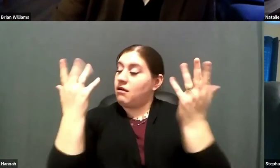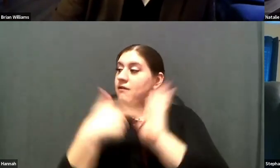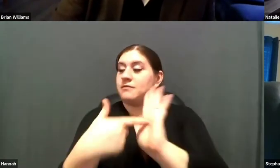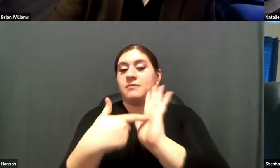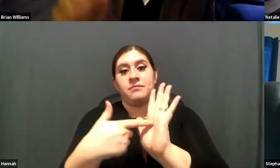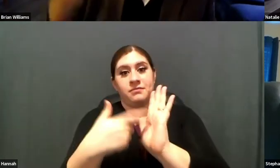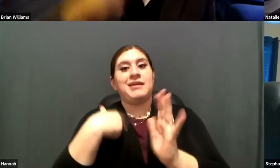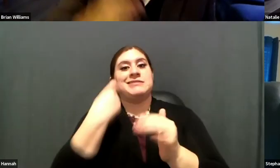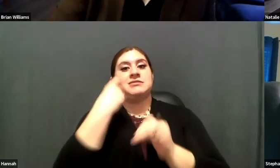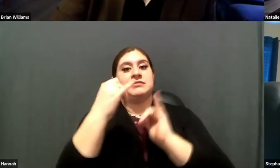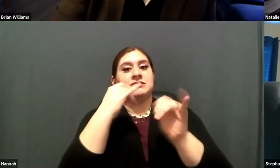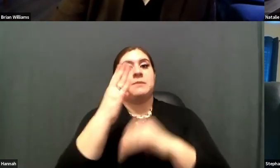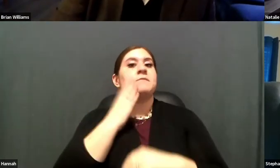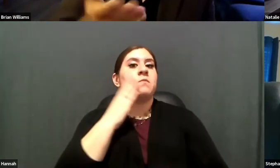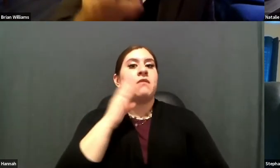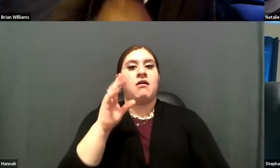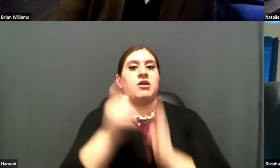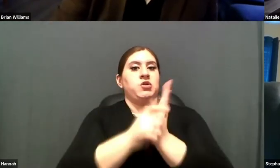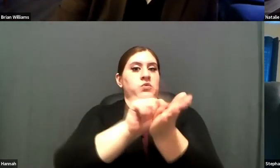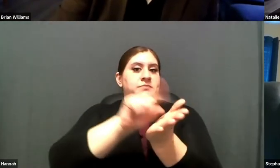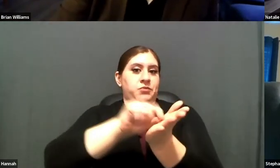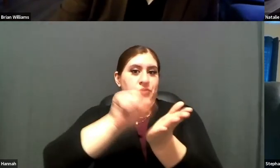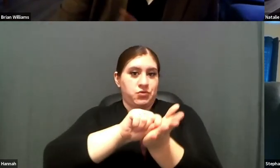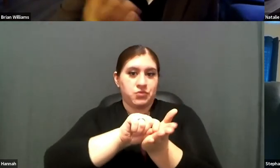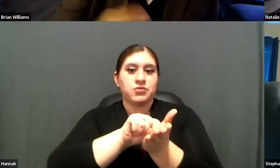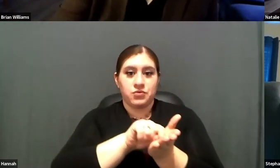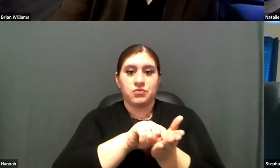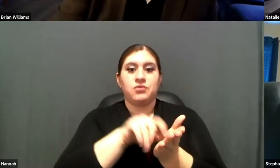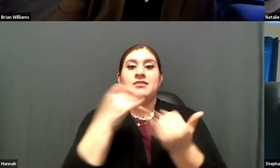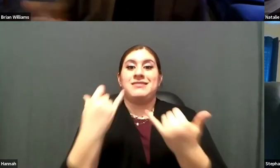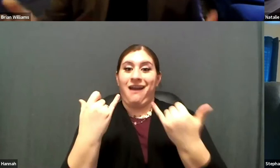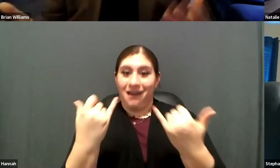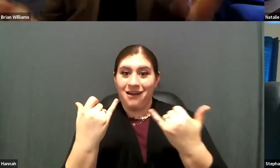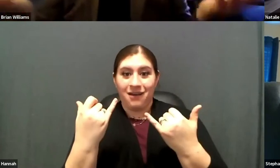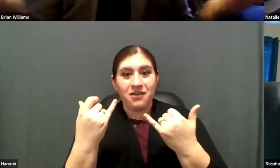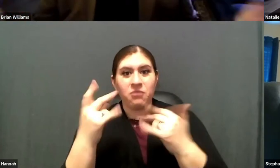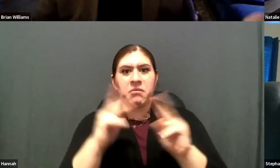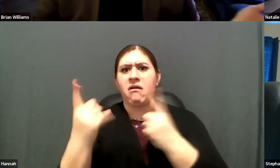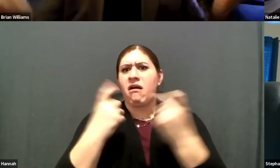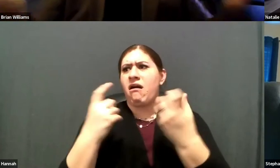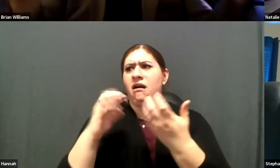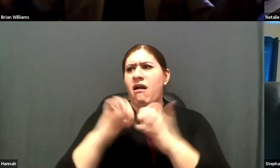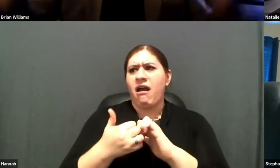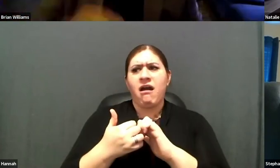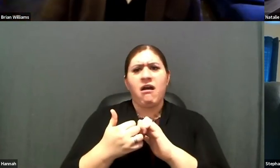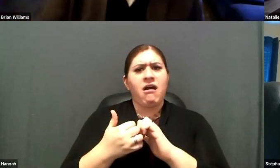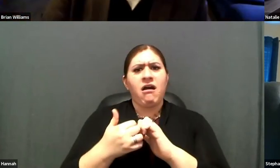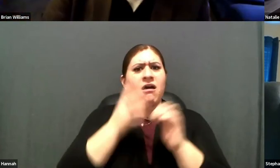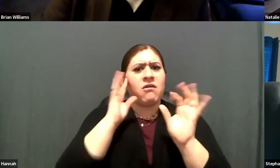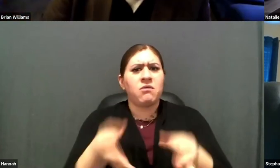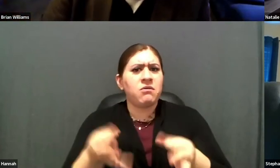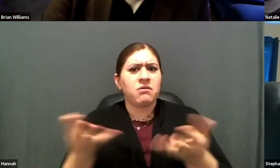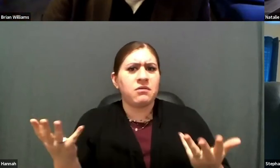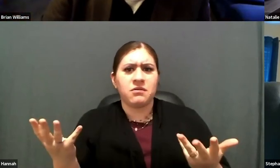did an interview with the Beaumont Enterprise, and they were actually they asked this exact question. So how do people how do they make these